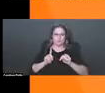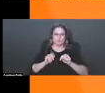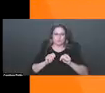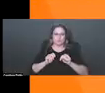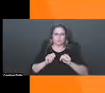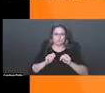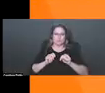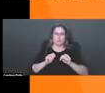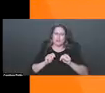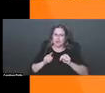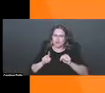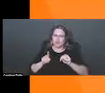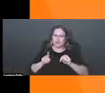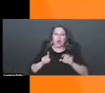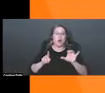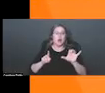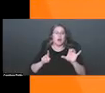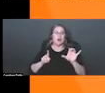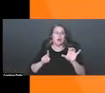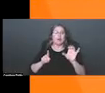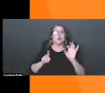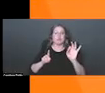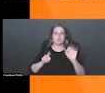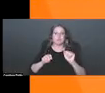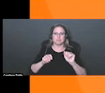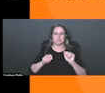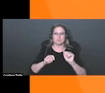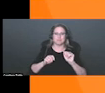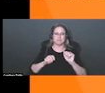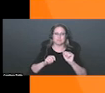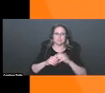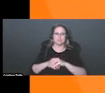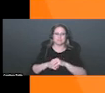Yeah, I'm having, okay, here we go.